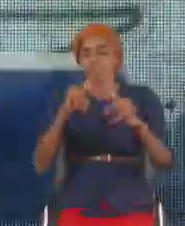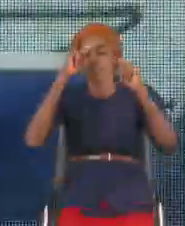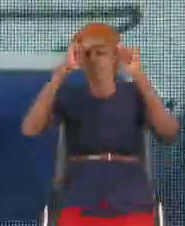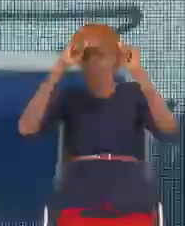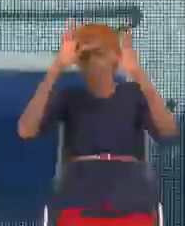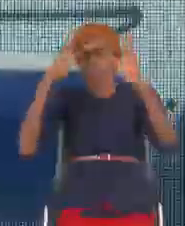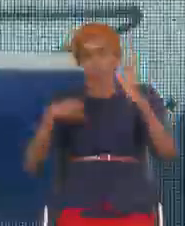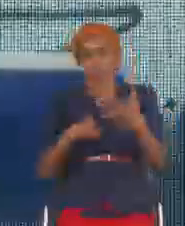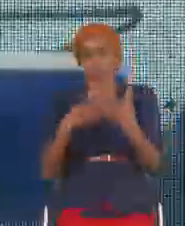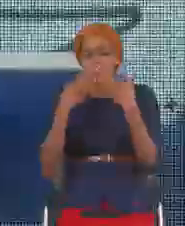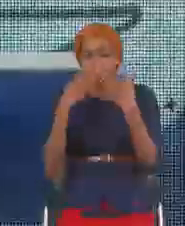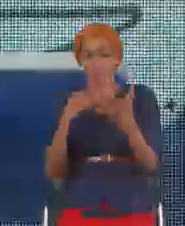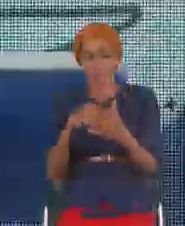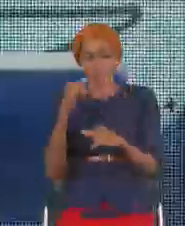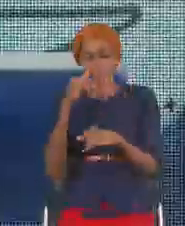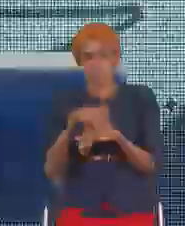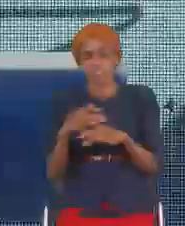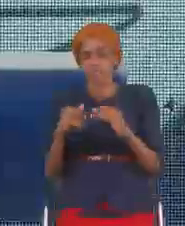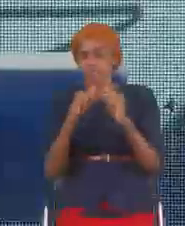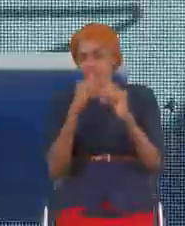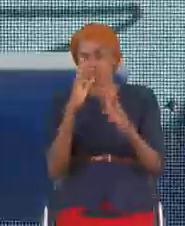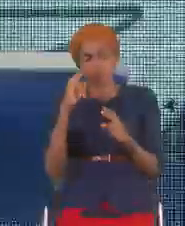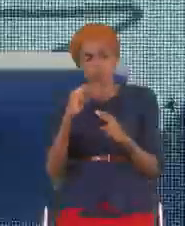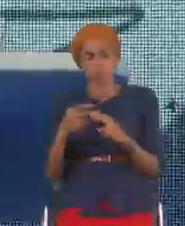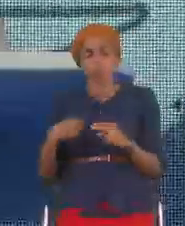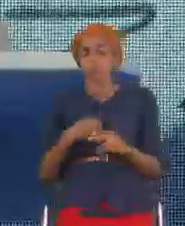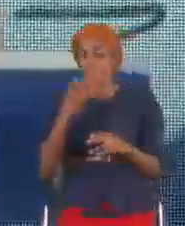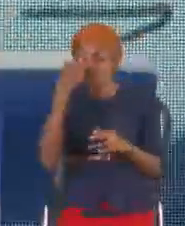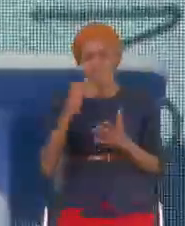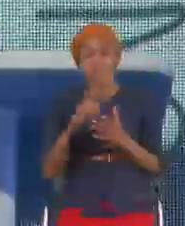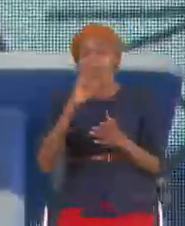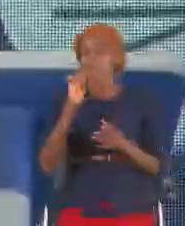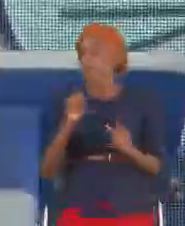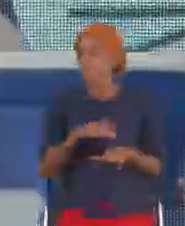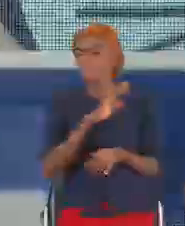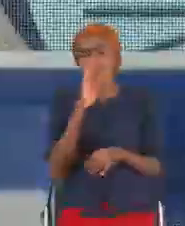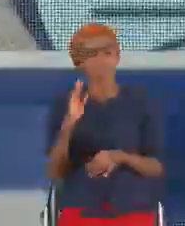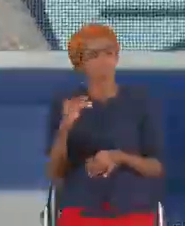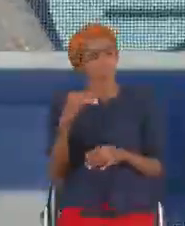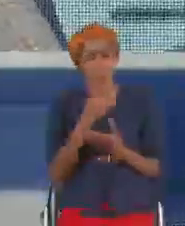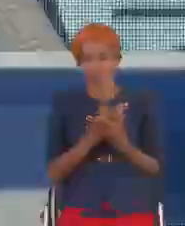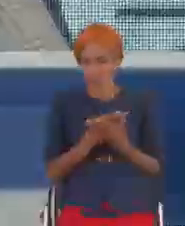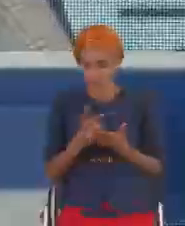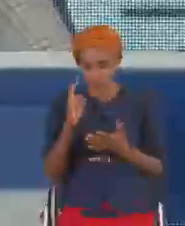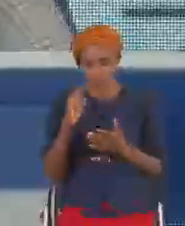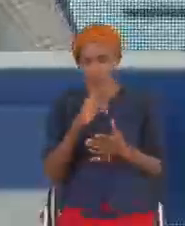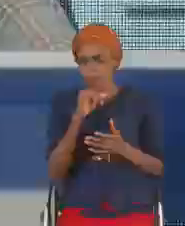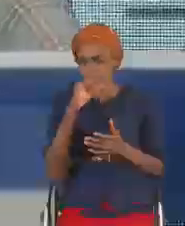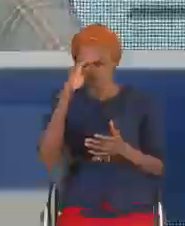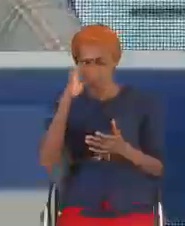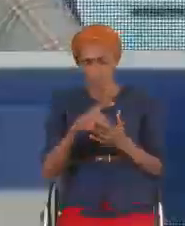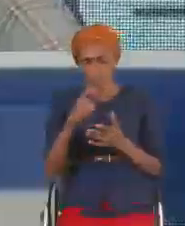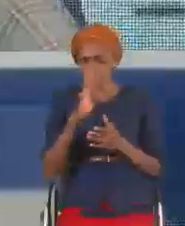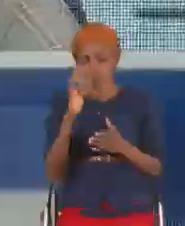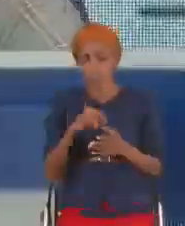we thank you tonight and bless your name. We know you can never fail. You're not a man that you will lie. Neither the